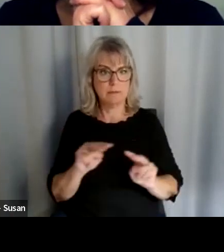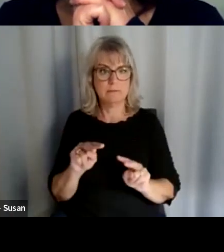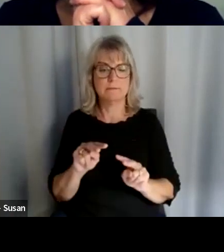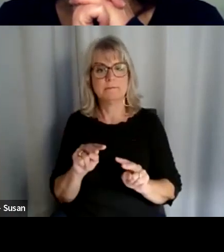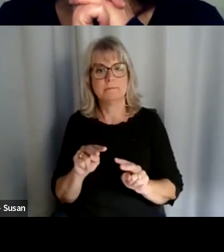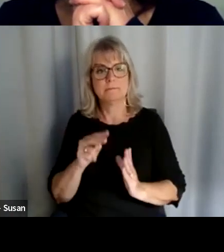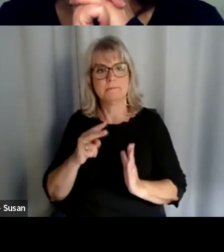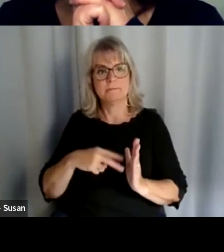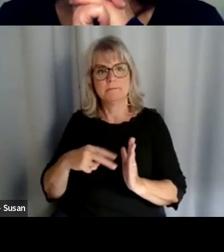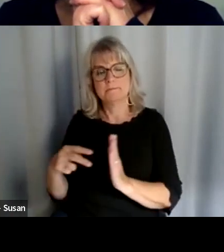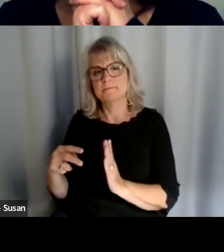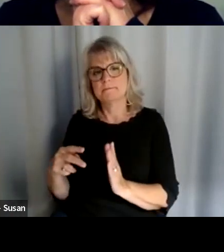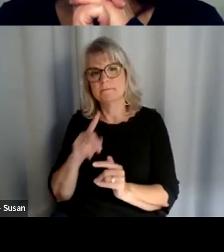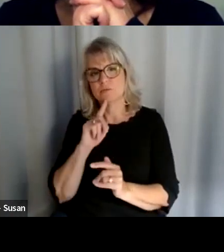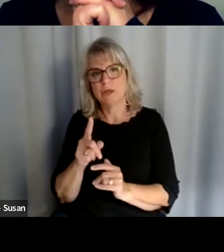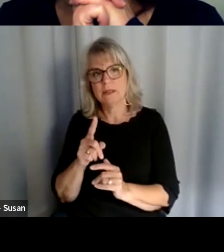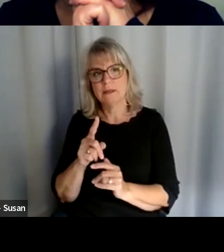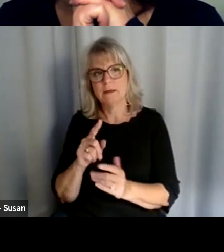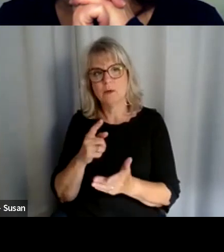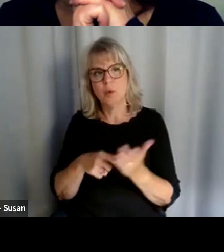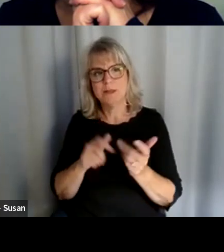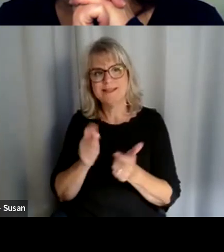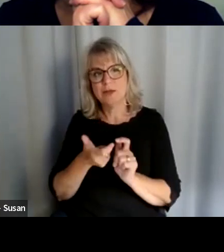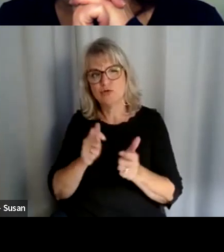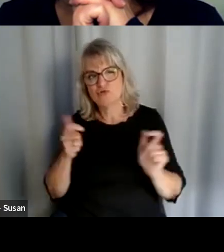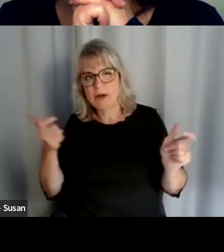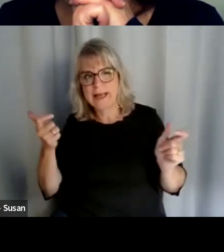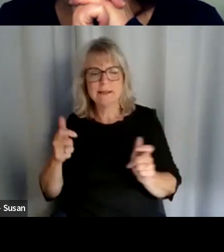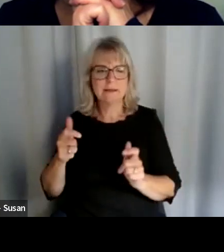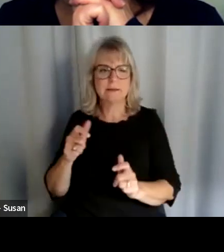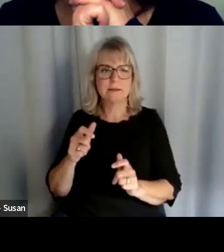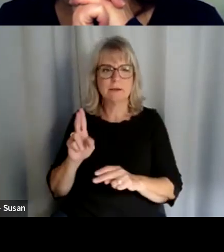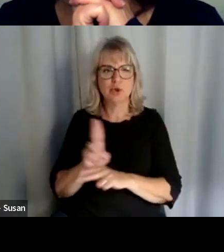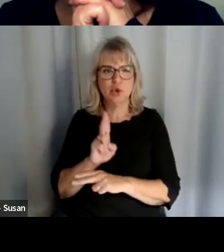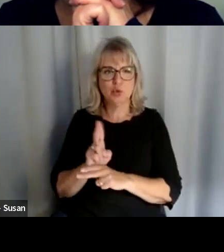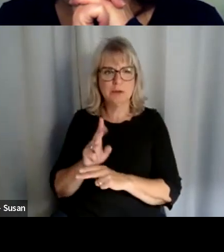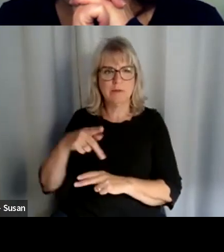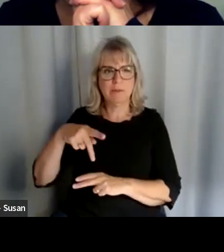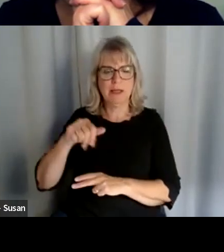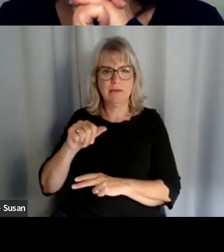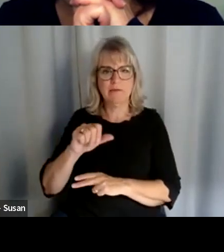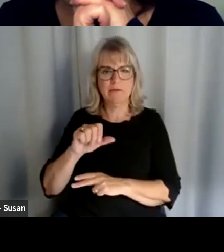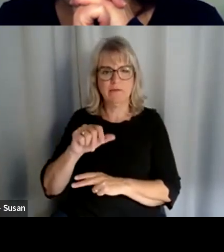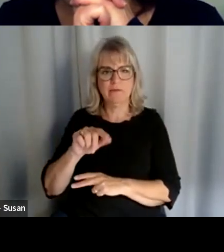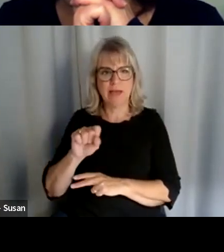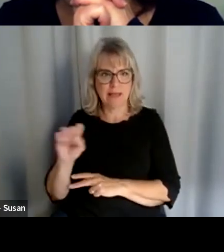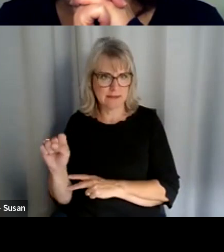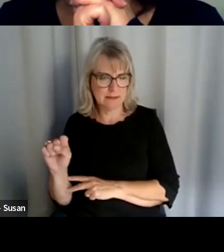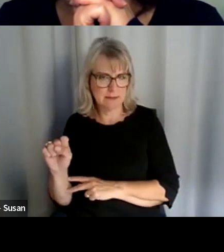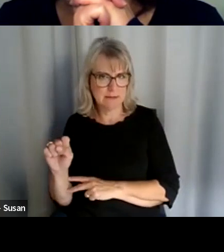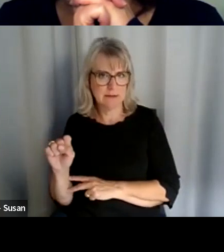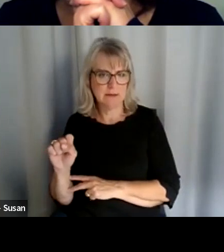to look at the greatest uses of it. of PFAS, like, you know,